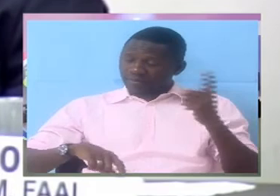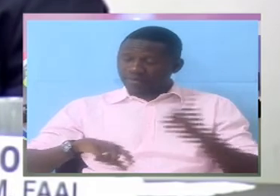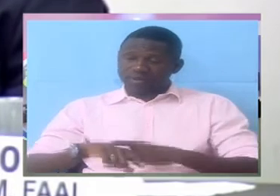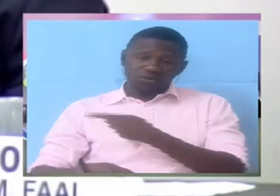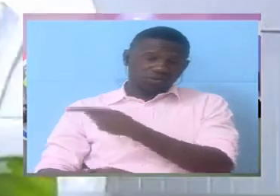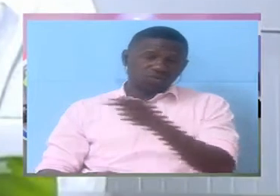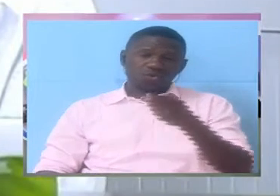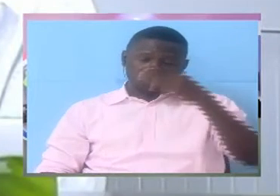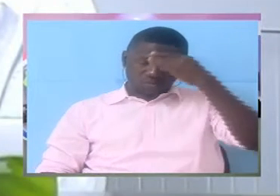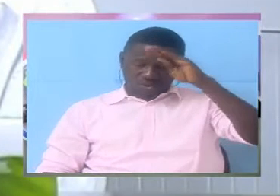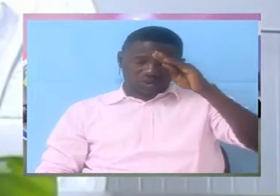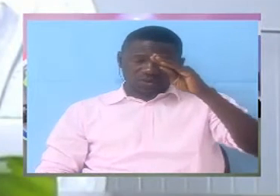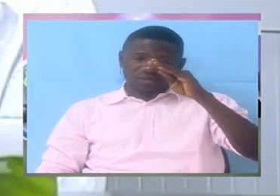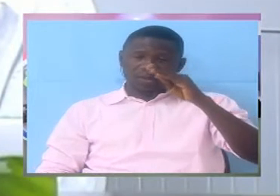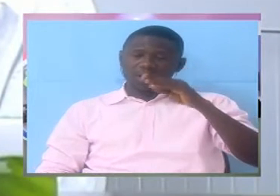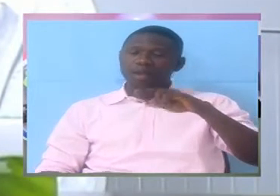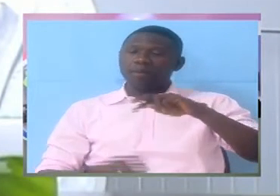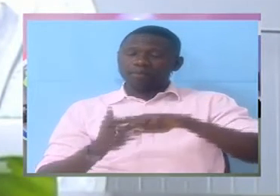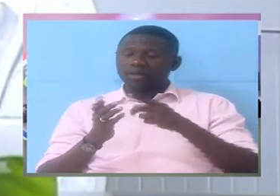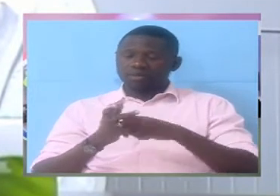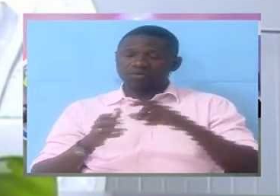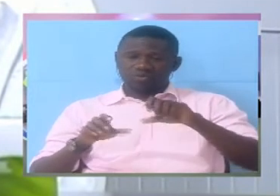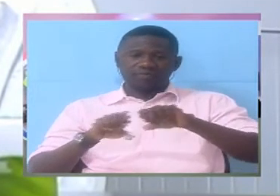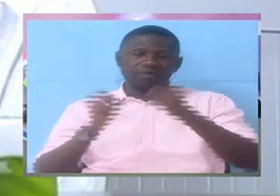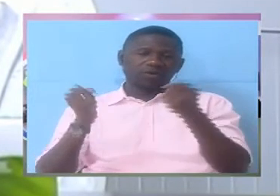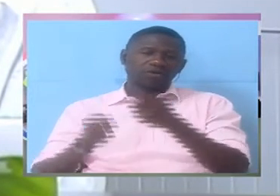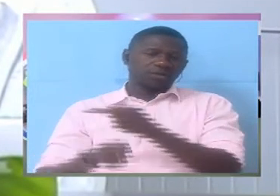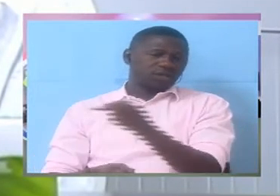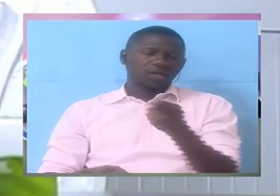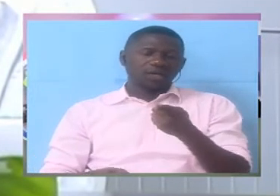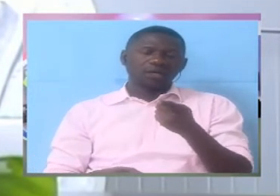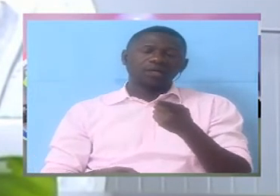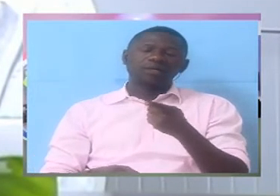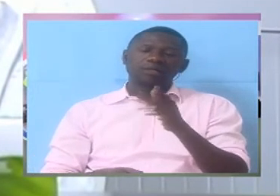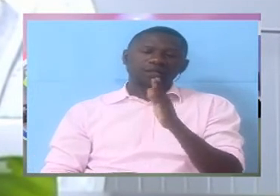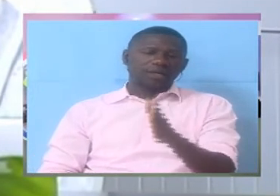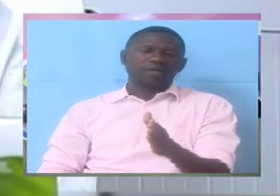disciplined. I As you said,